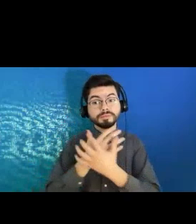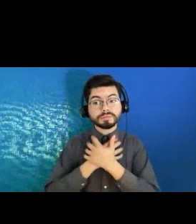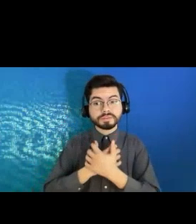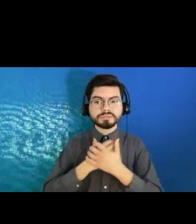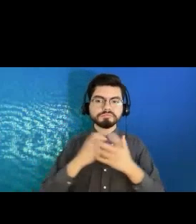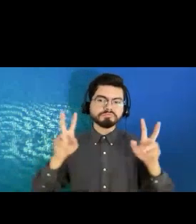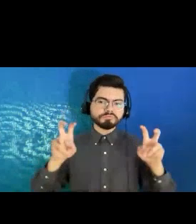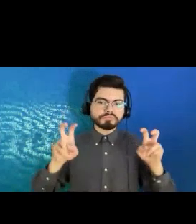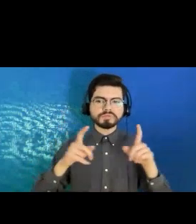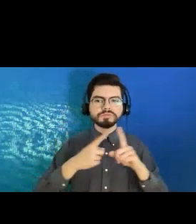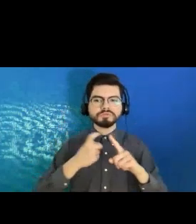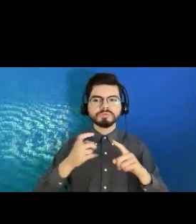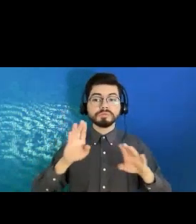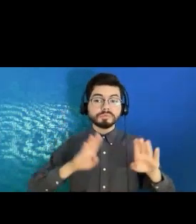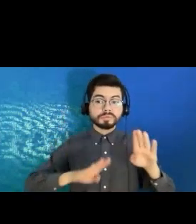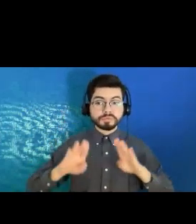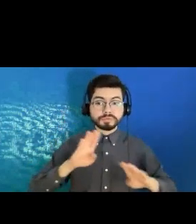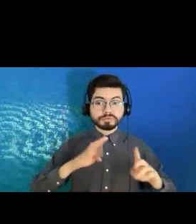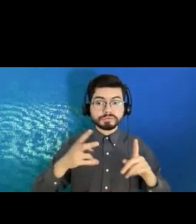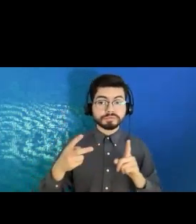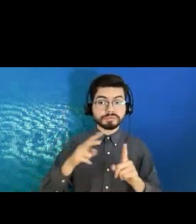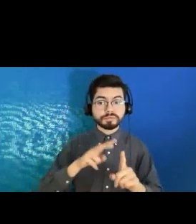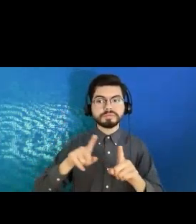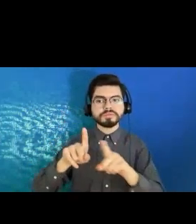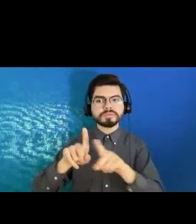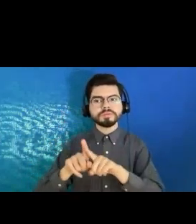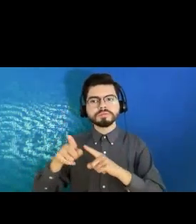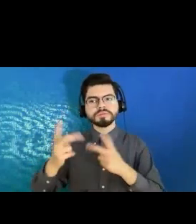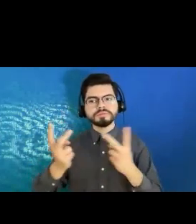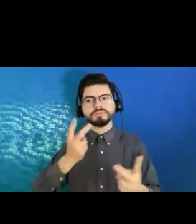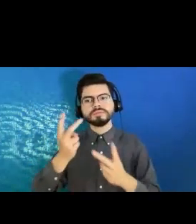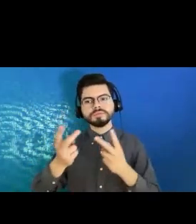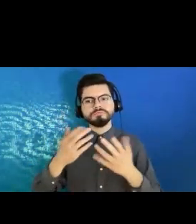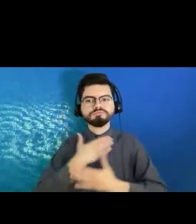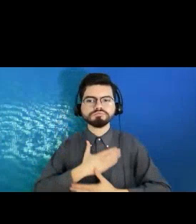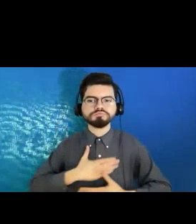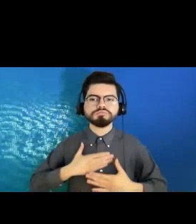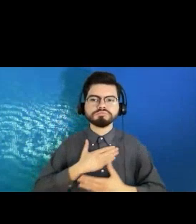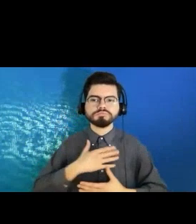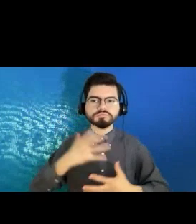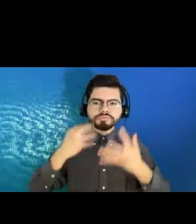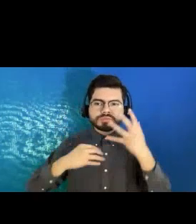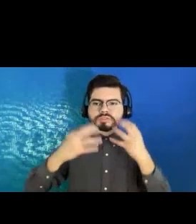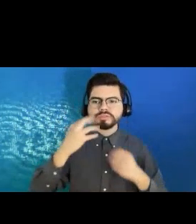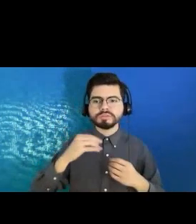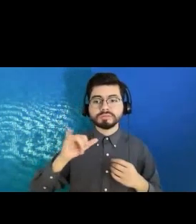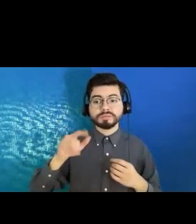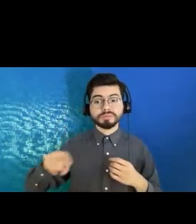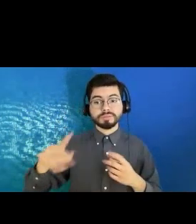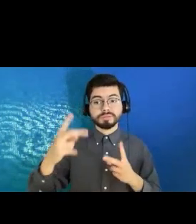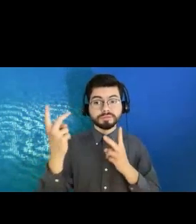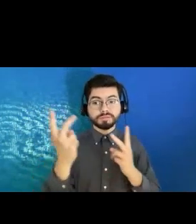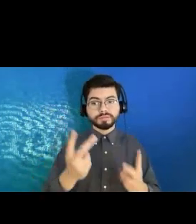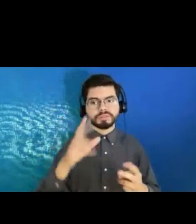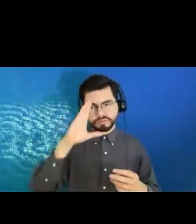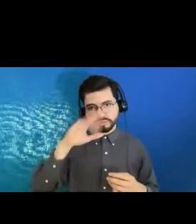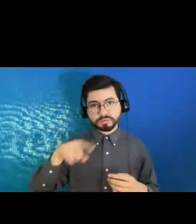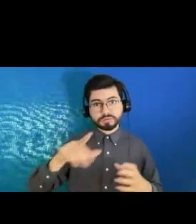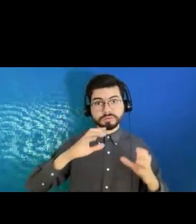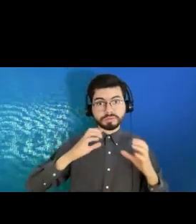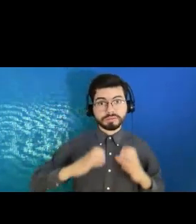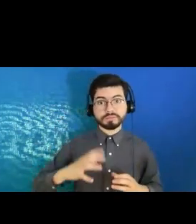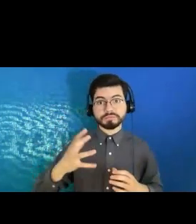from a biological sense, but from a visitor enjoyment and experience sense. You guys, I know you take your clients out, they get to see